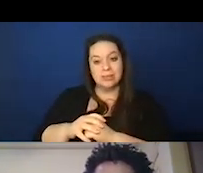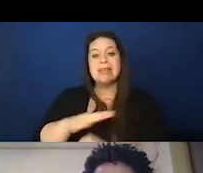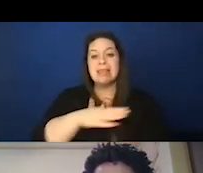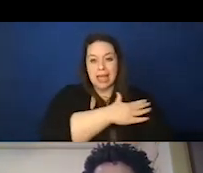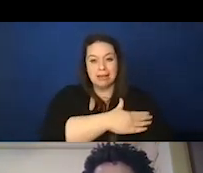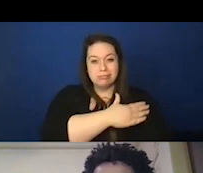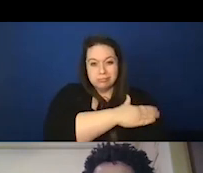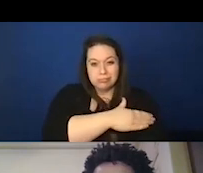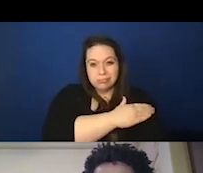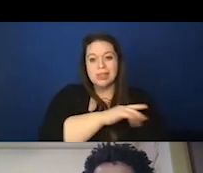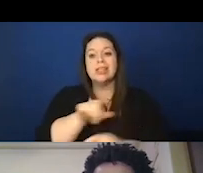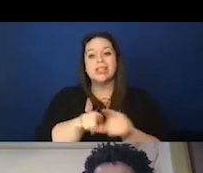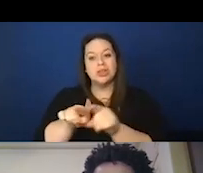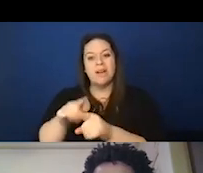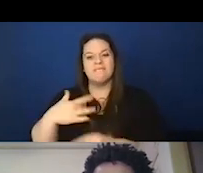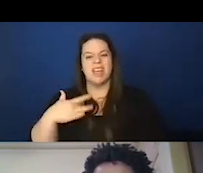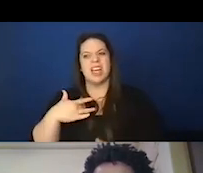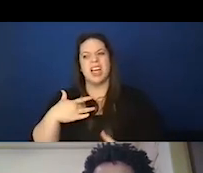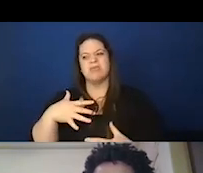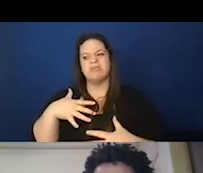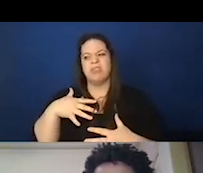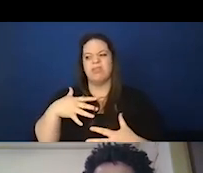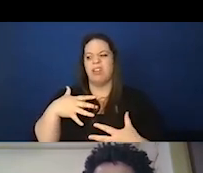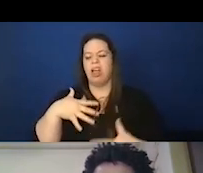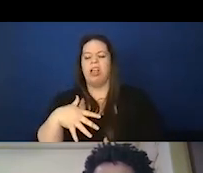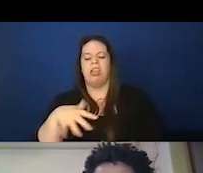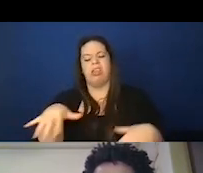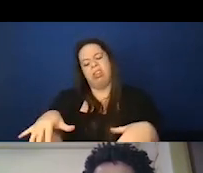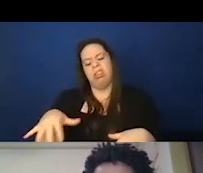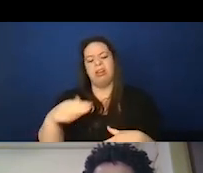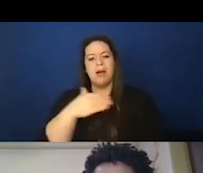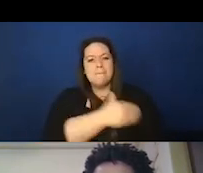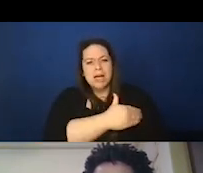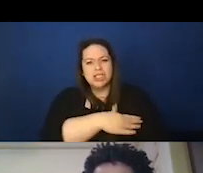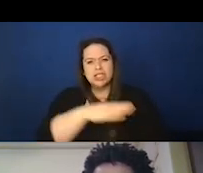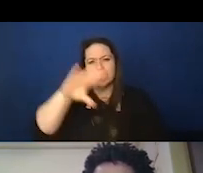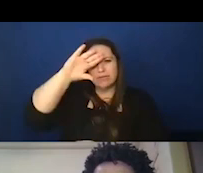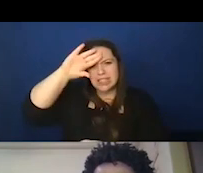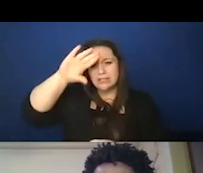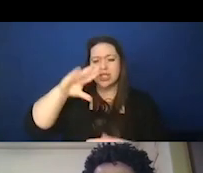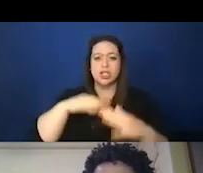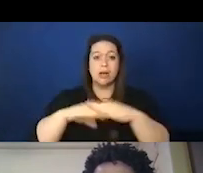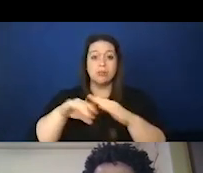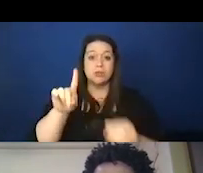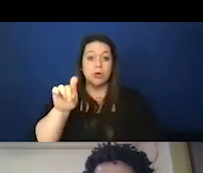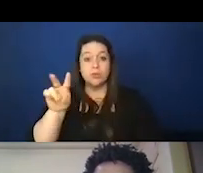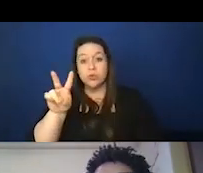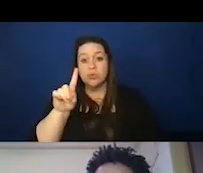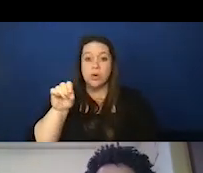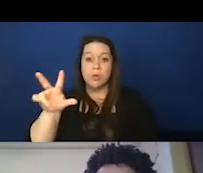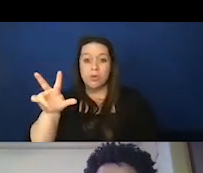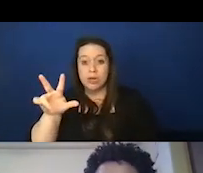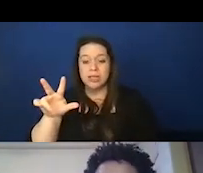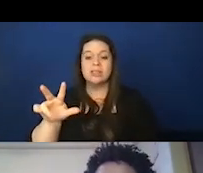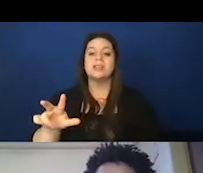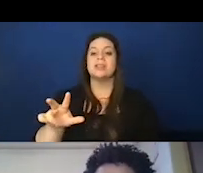were feeling they felt down, a little discomfort in muscle, fevers. Fevers can range up to 102, 103.